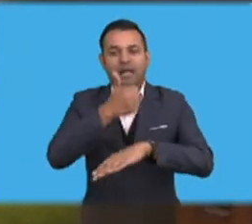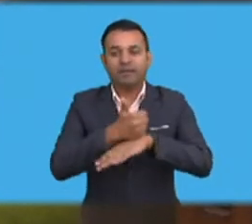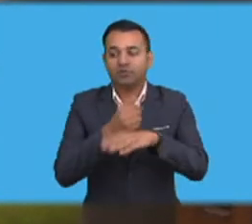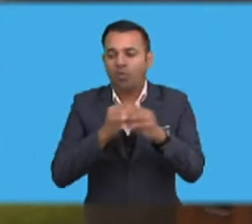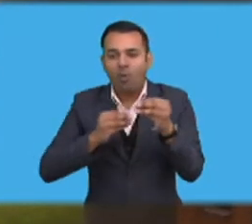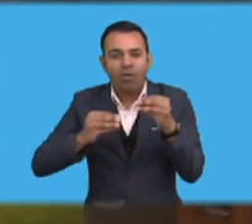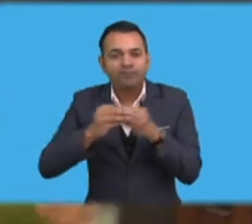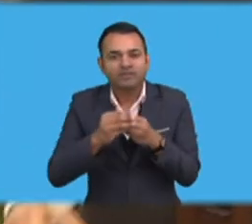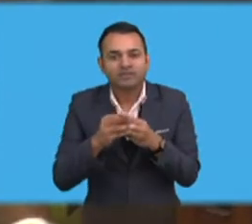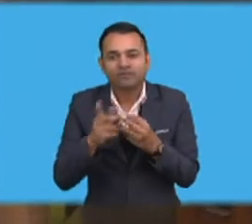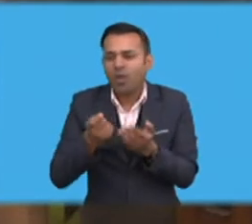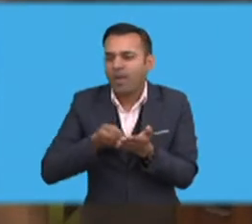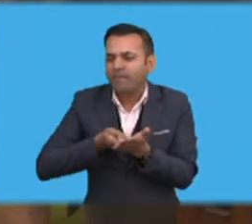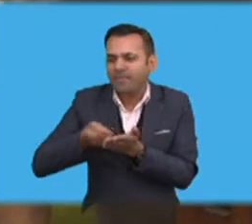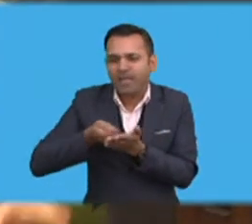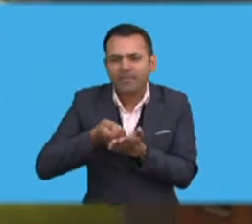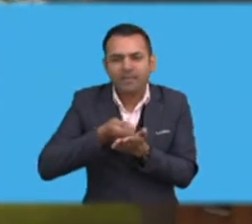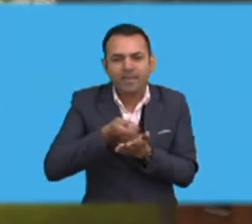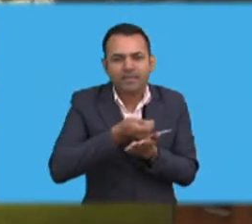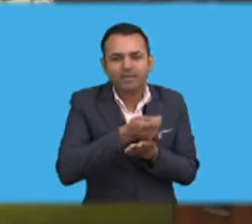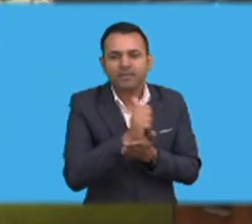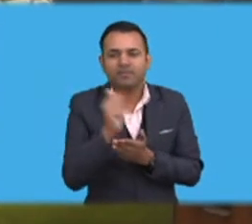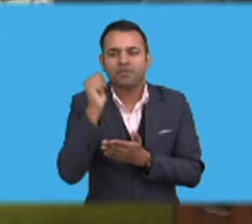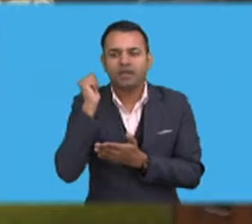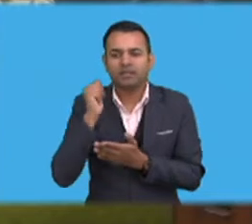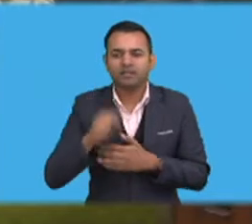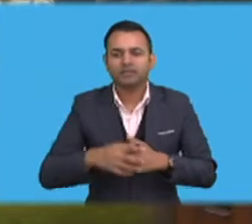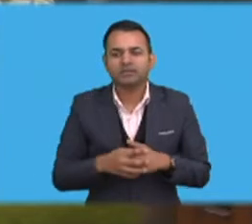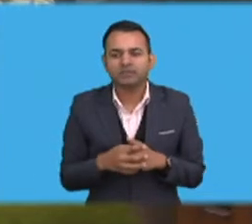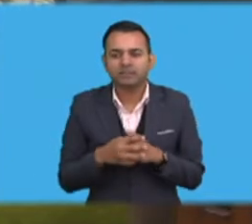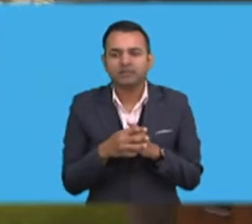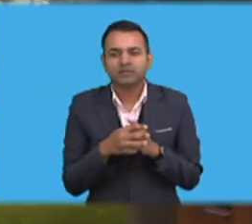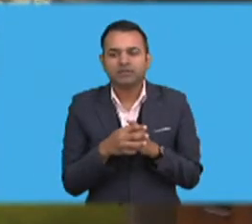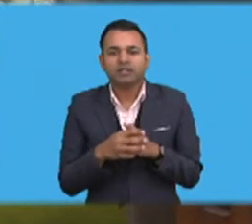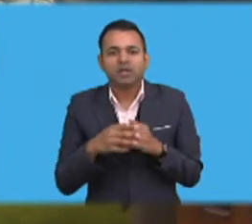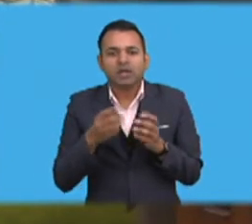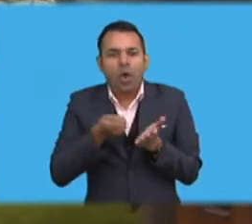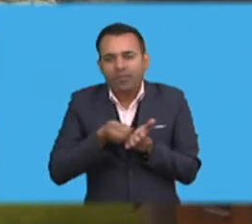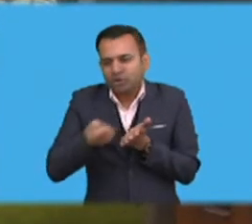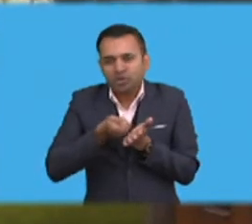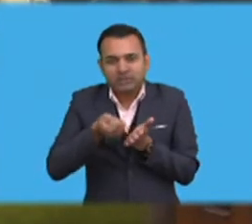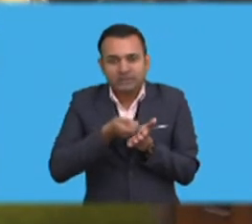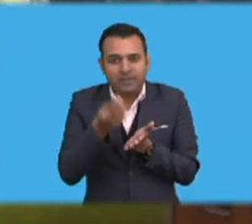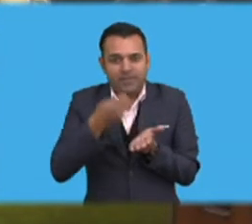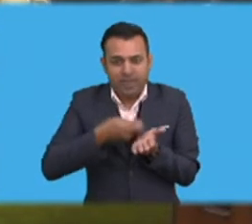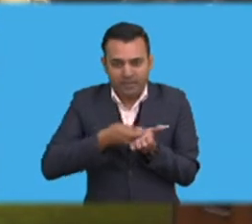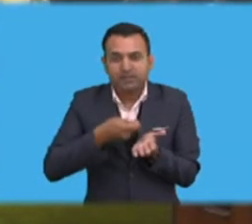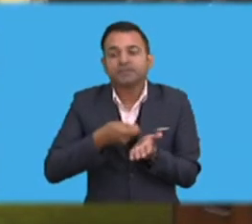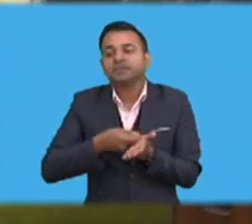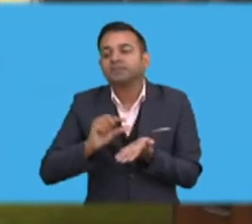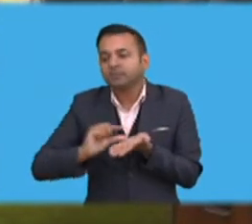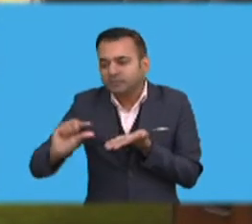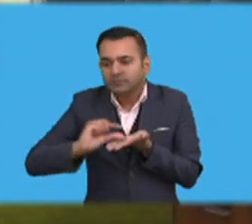Commission, Fiji, which is now known as ACCF, which was enacted through the Accident Compensation Act